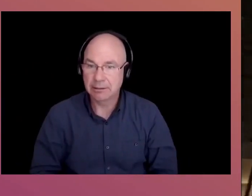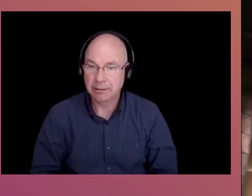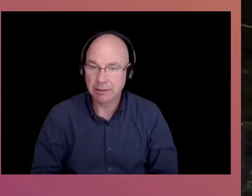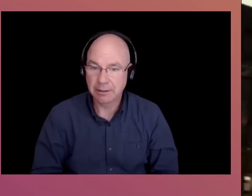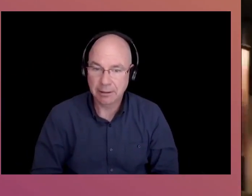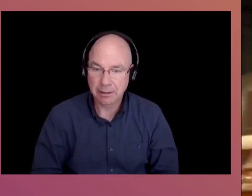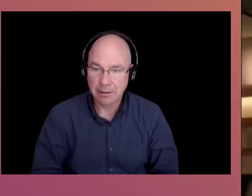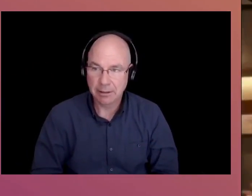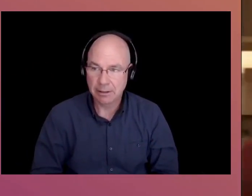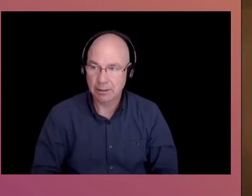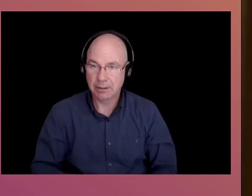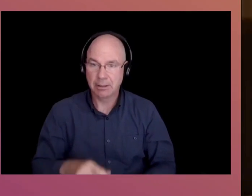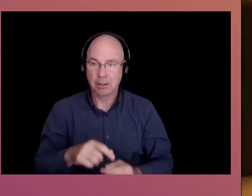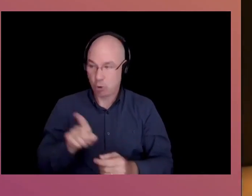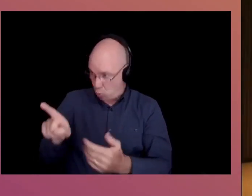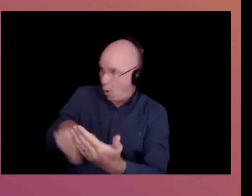You've arrived at a towel shop.